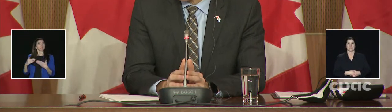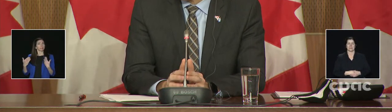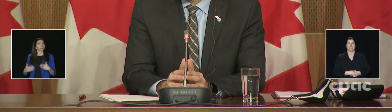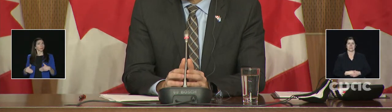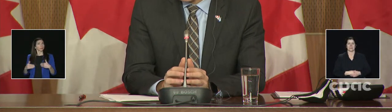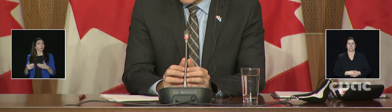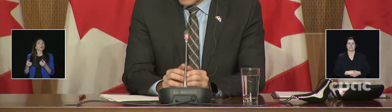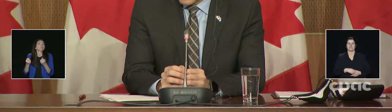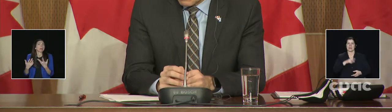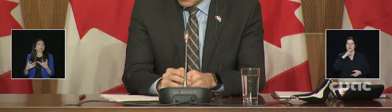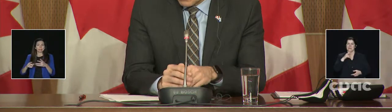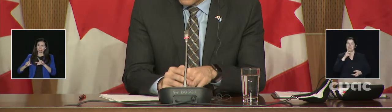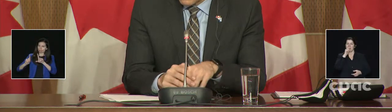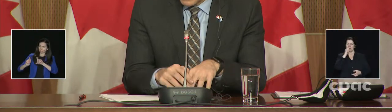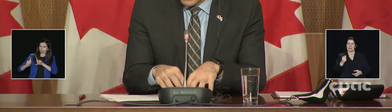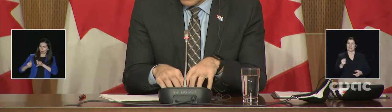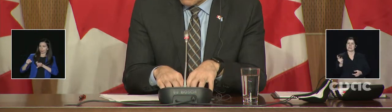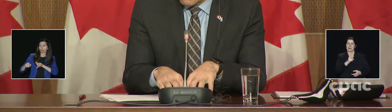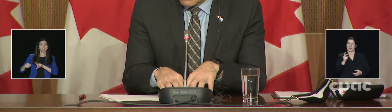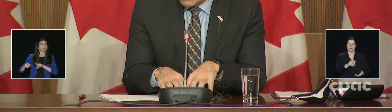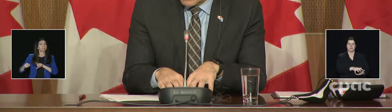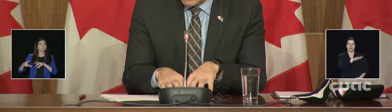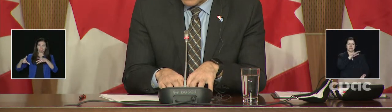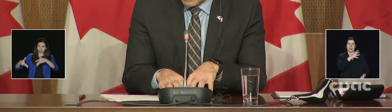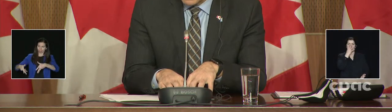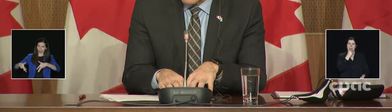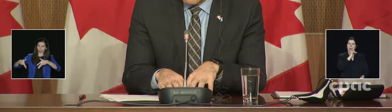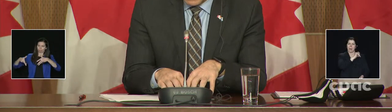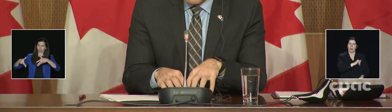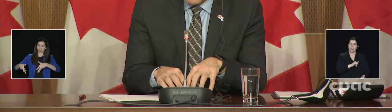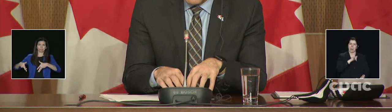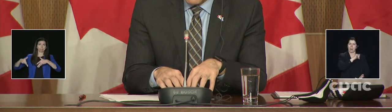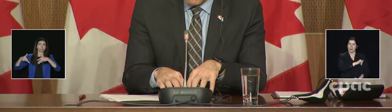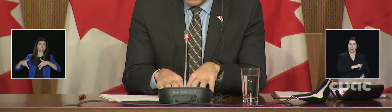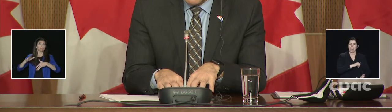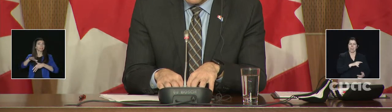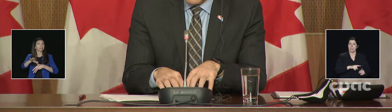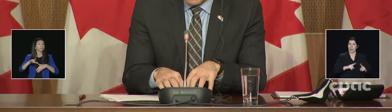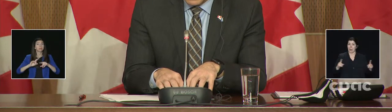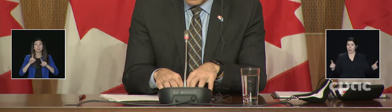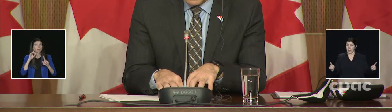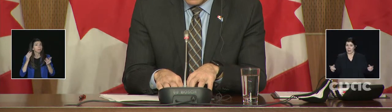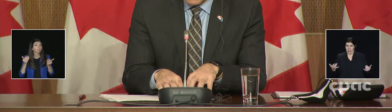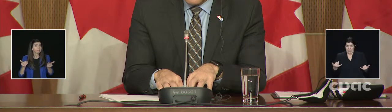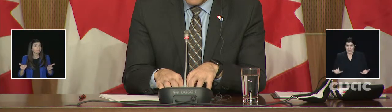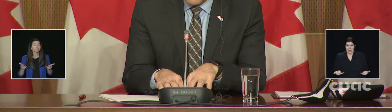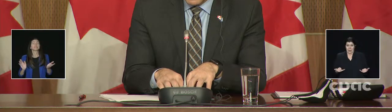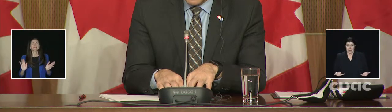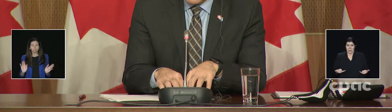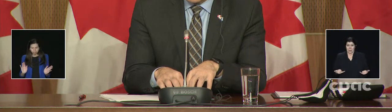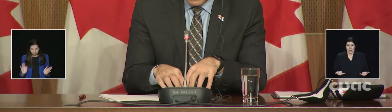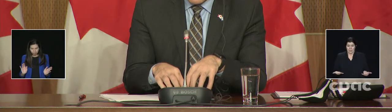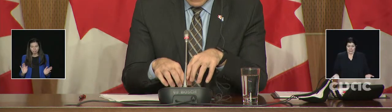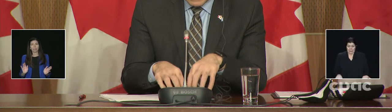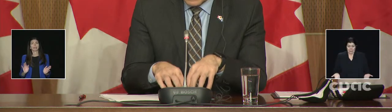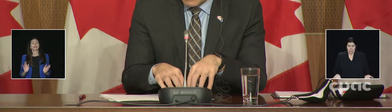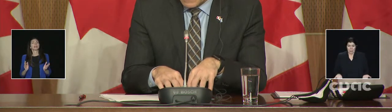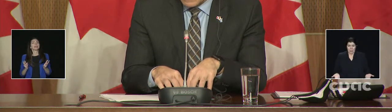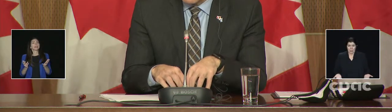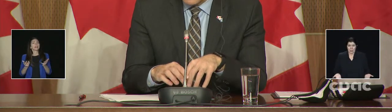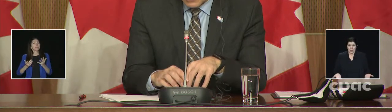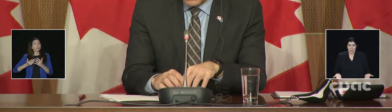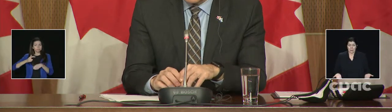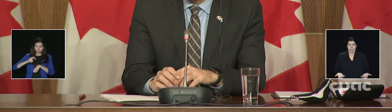period of time, but at this particular date, at this particular period in the history of COVID-19, so at this